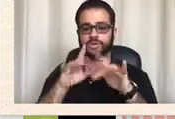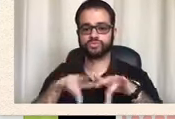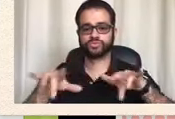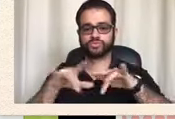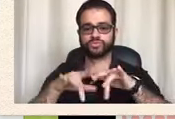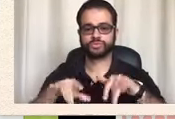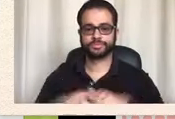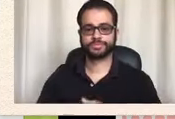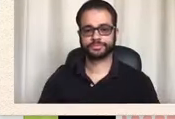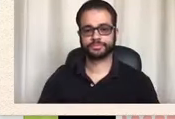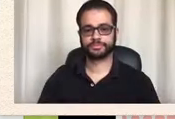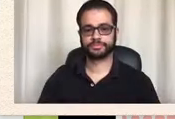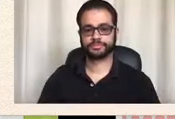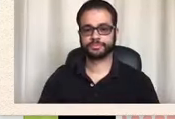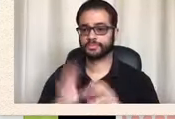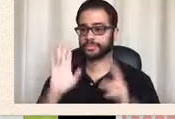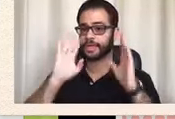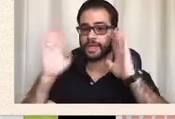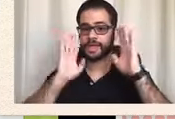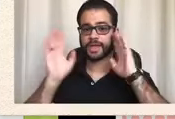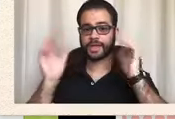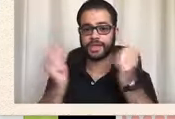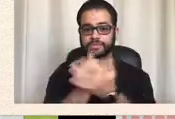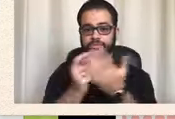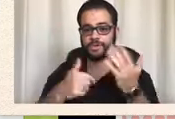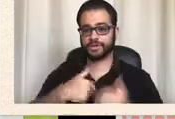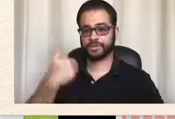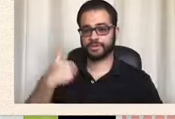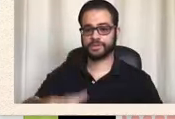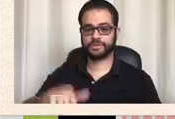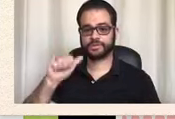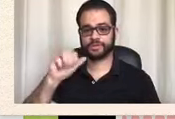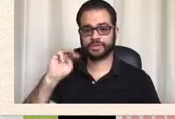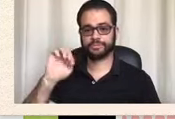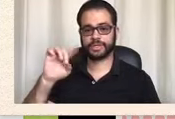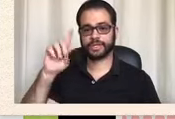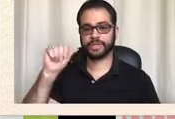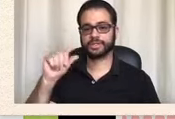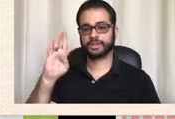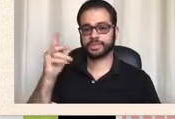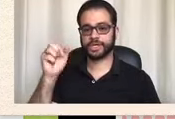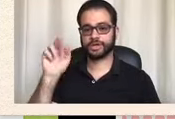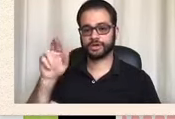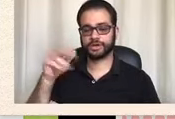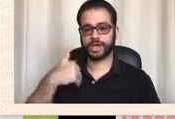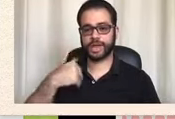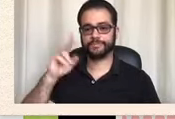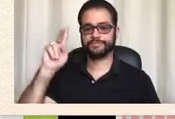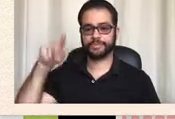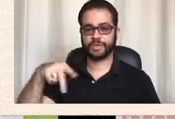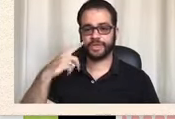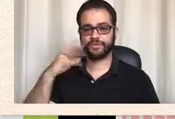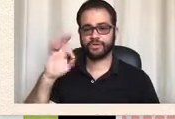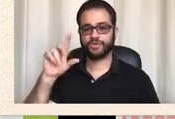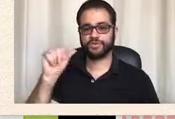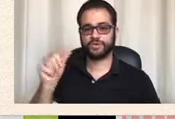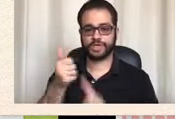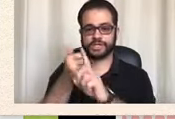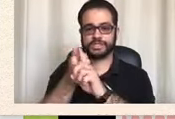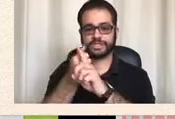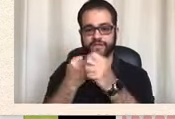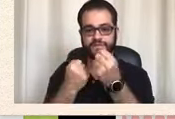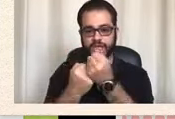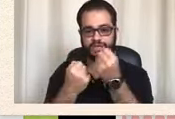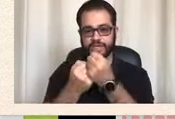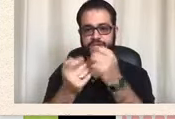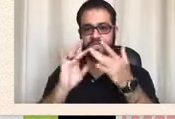Okay, hi everyone. I'm Amanda Baker. I'm the Vice President of Florida Self-Advocates Network, or Florida